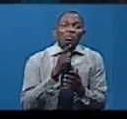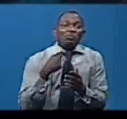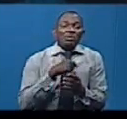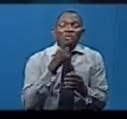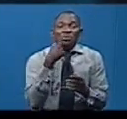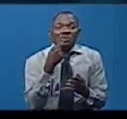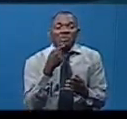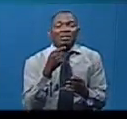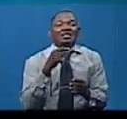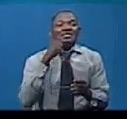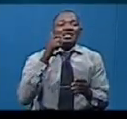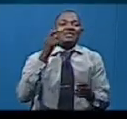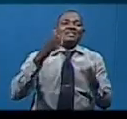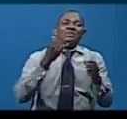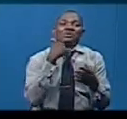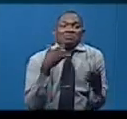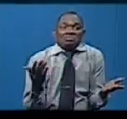are we to judge them?